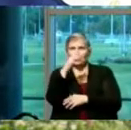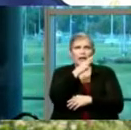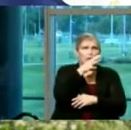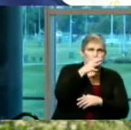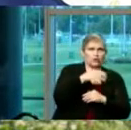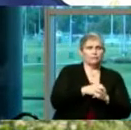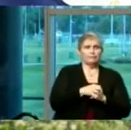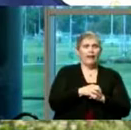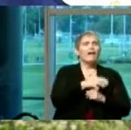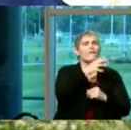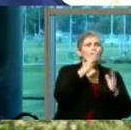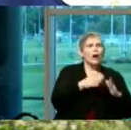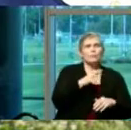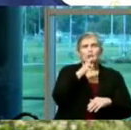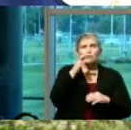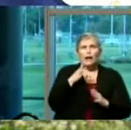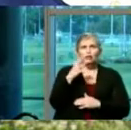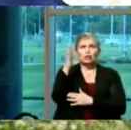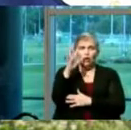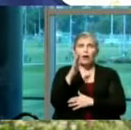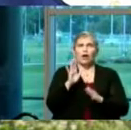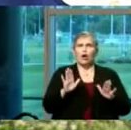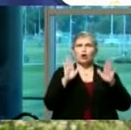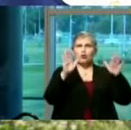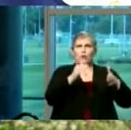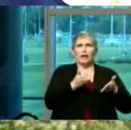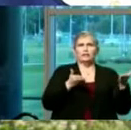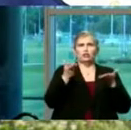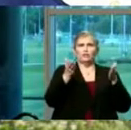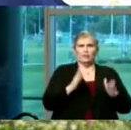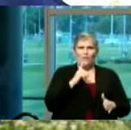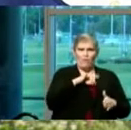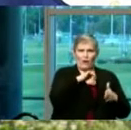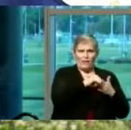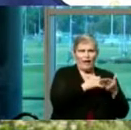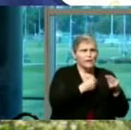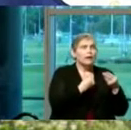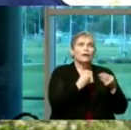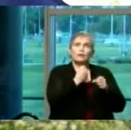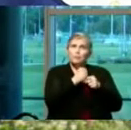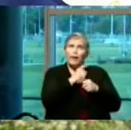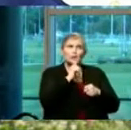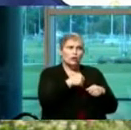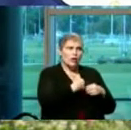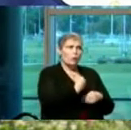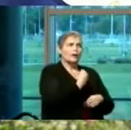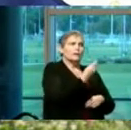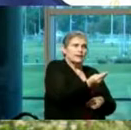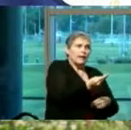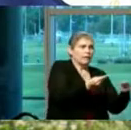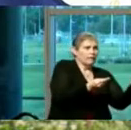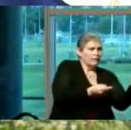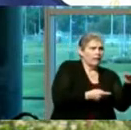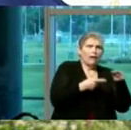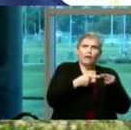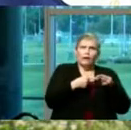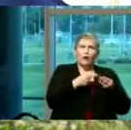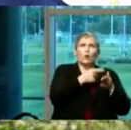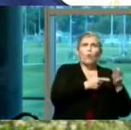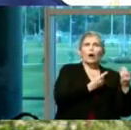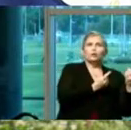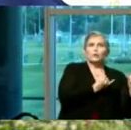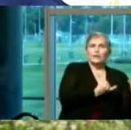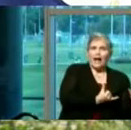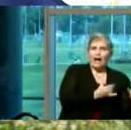farmers, ranchers, and producers are great stewards. We need to make sure that we can give them credit for what they are doing and what they